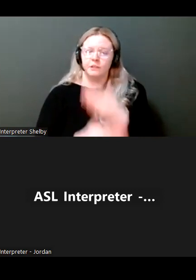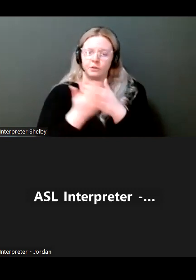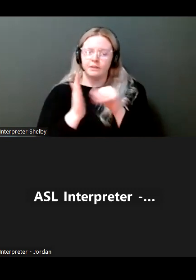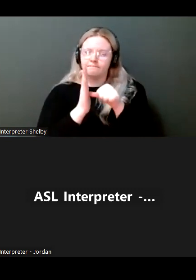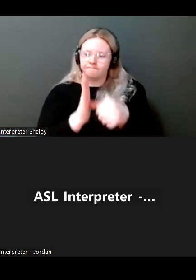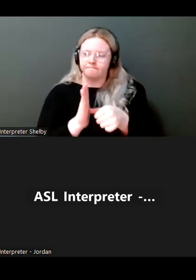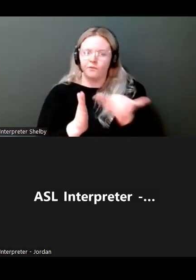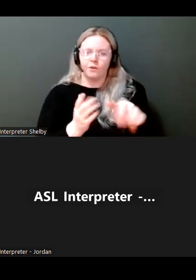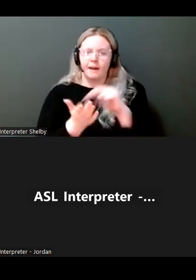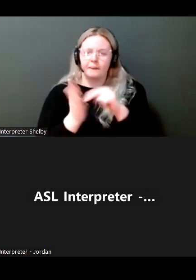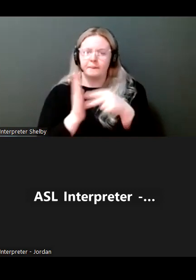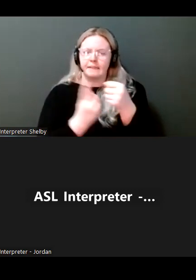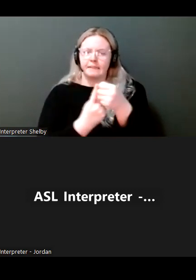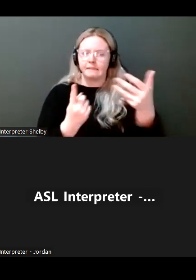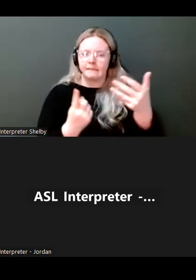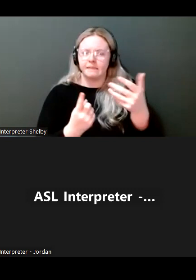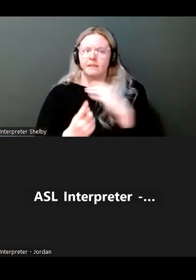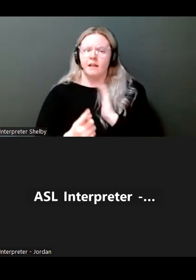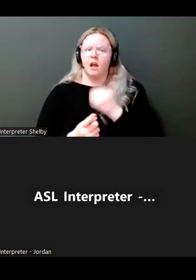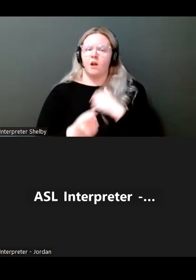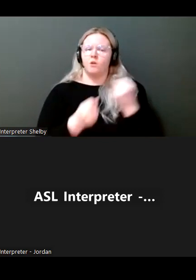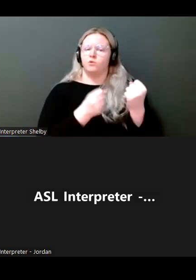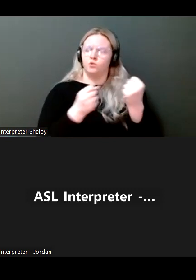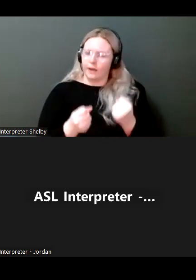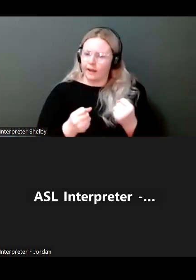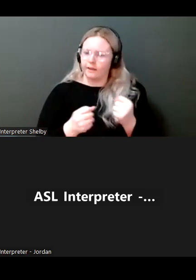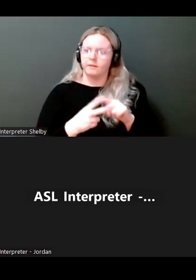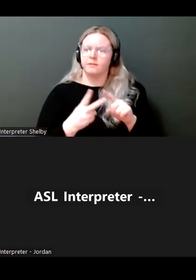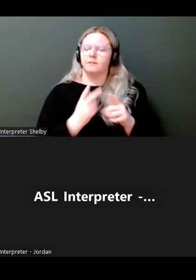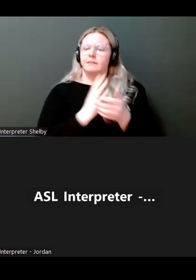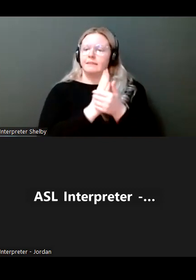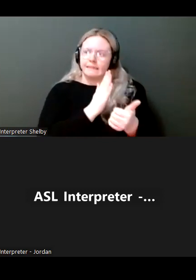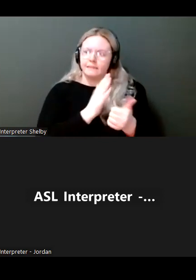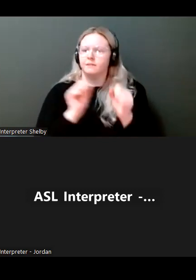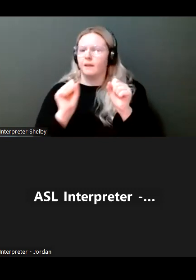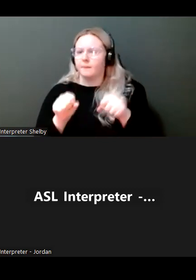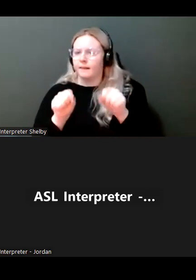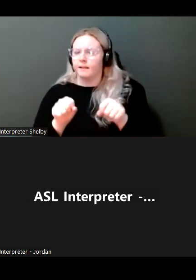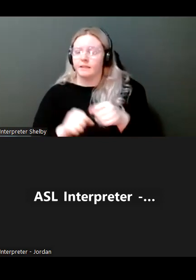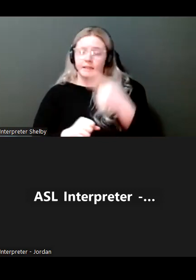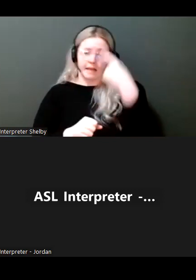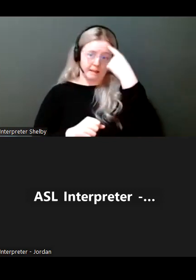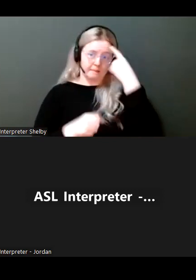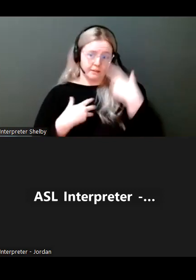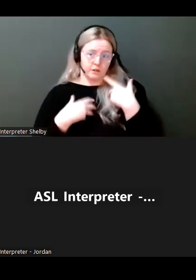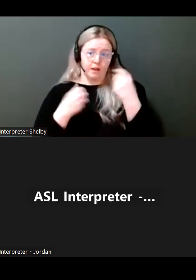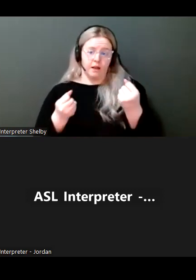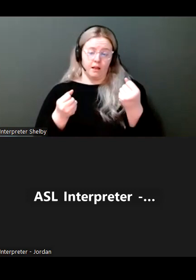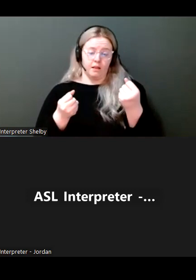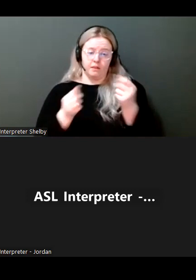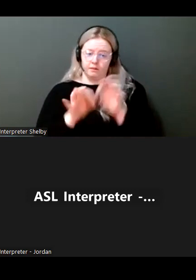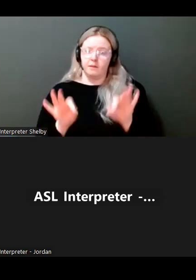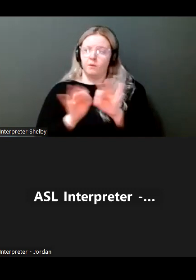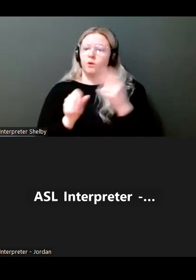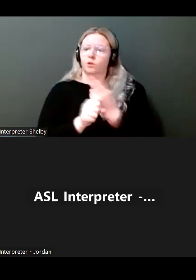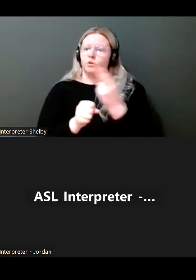we all have our own strengths, our own abilities, and mental health is about using these things throughout